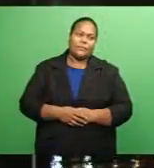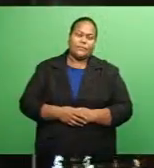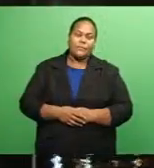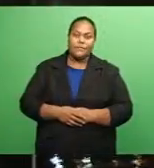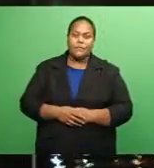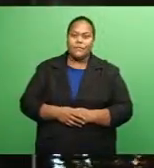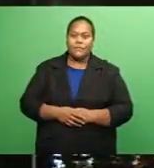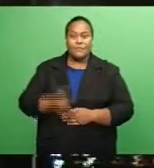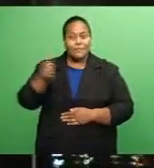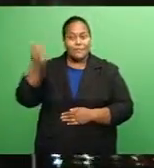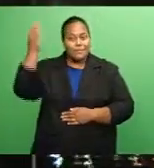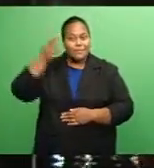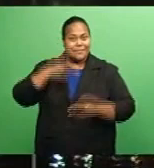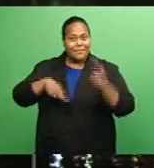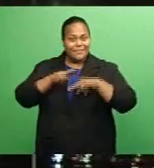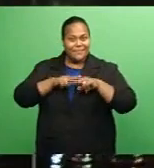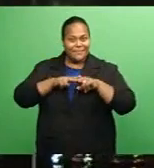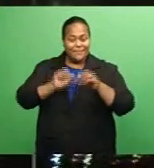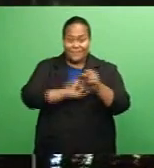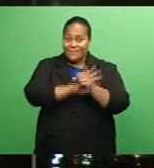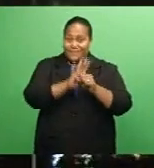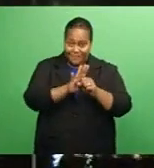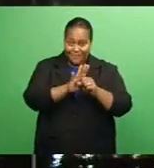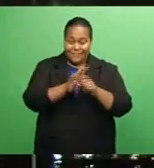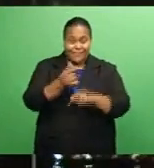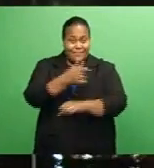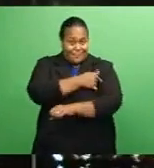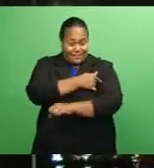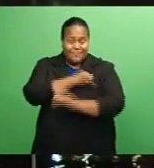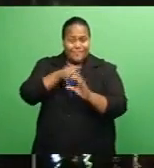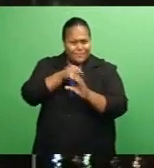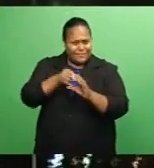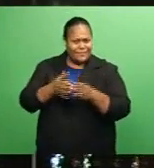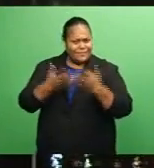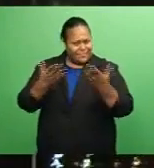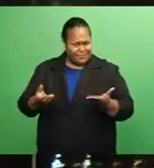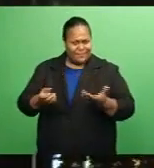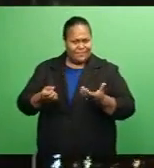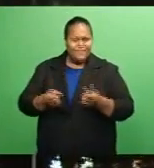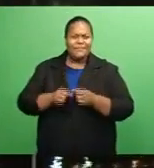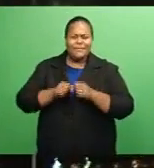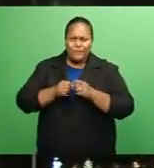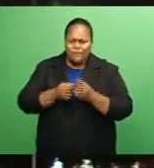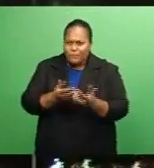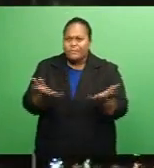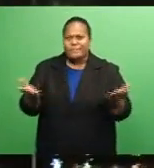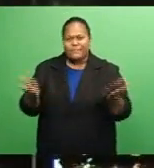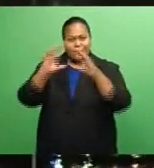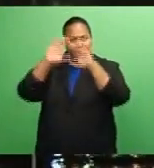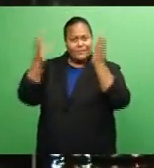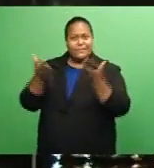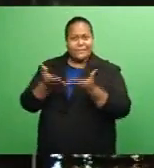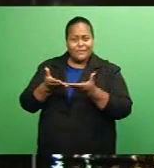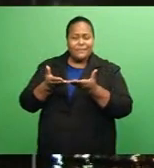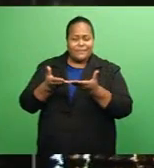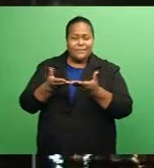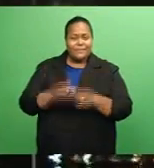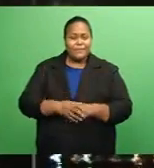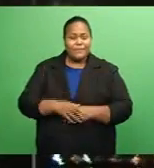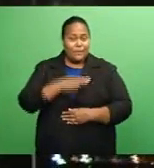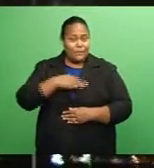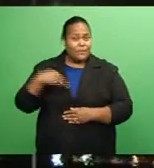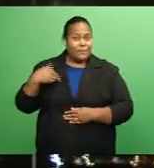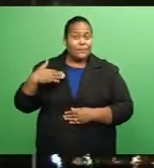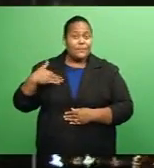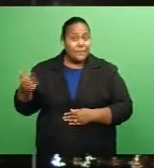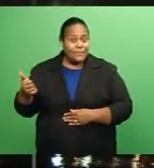Good evening, Fiji. While the COVID-19 vaccine has been rolled out in a number of countries around the world, the Ministry of Health